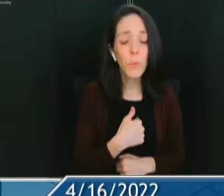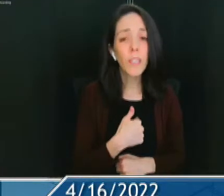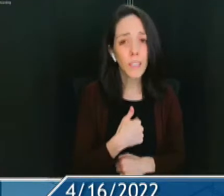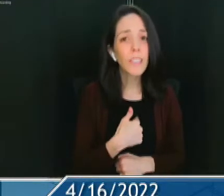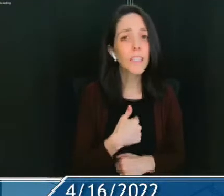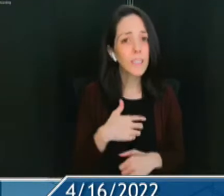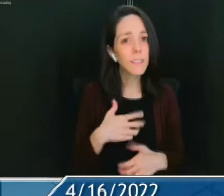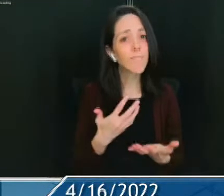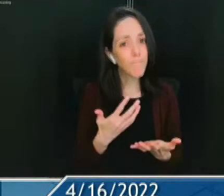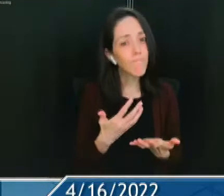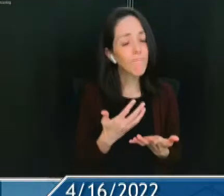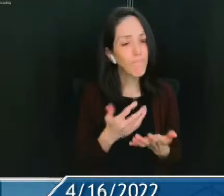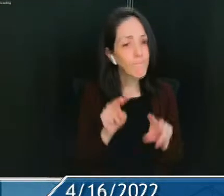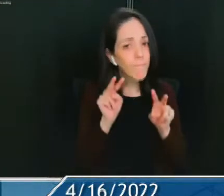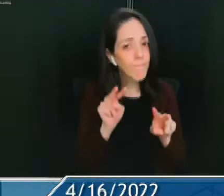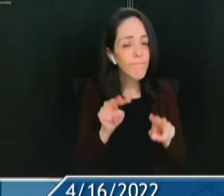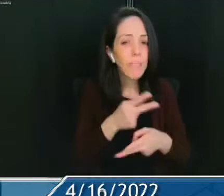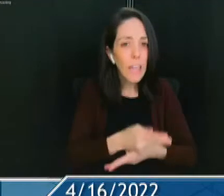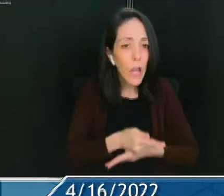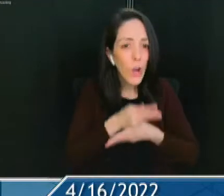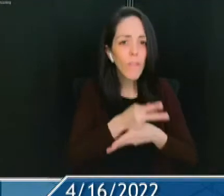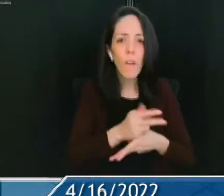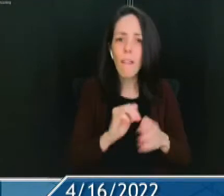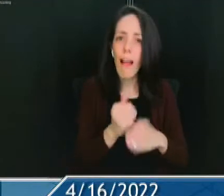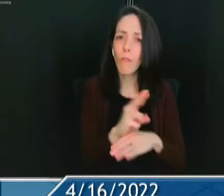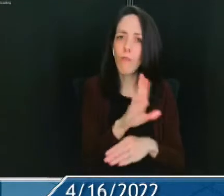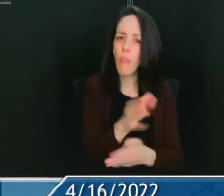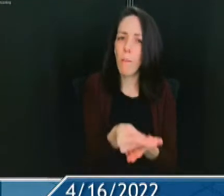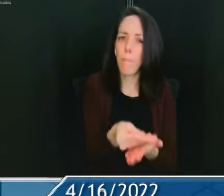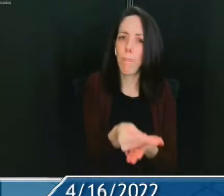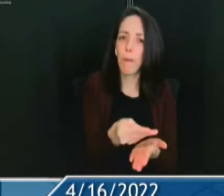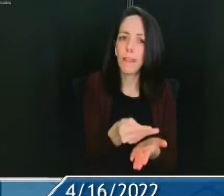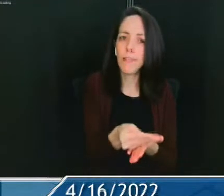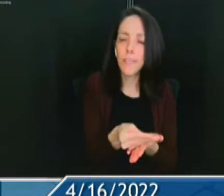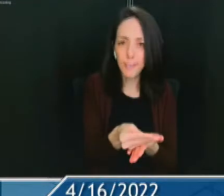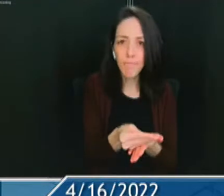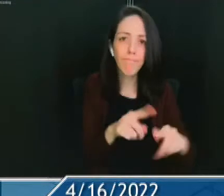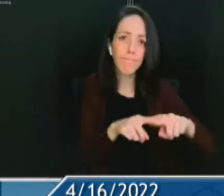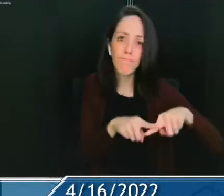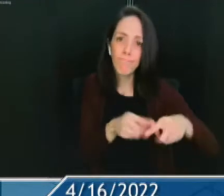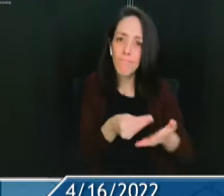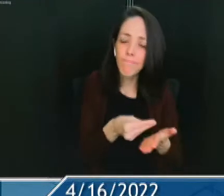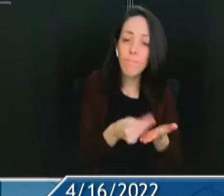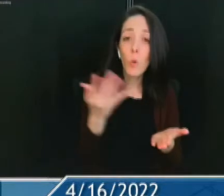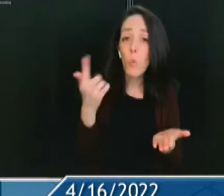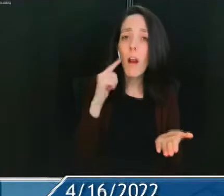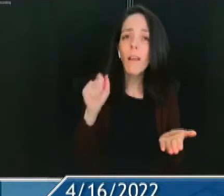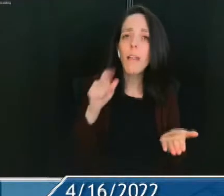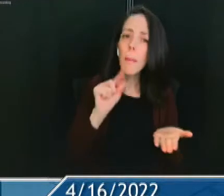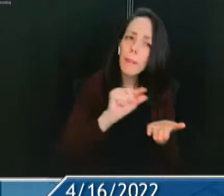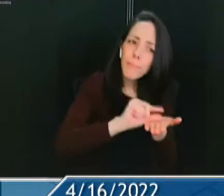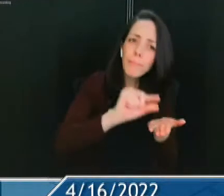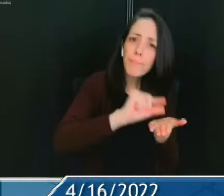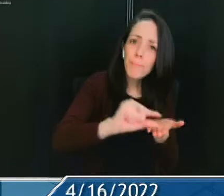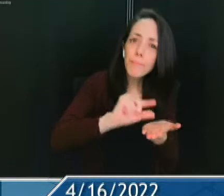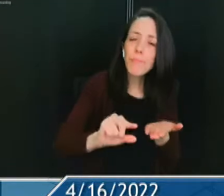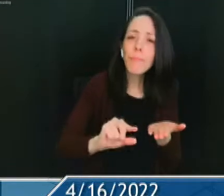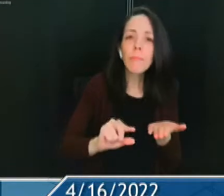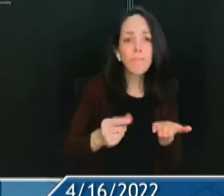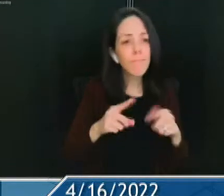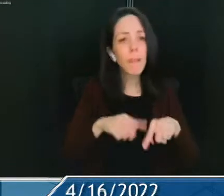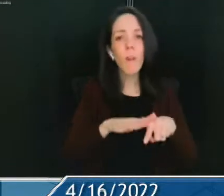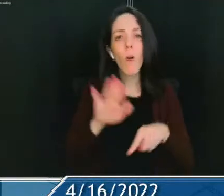our general fund discretionary resource. And that's because discretionary money can be spent on with discretion by our elected